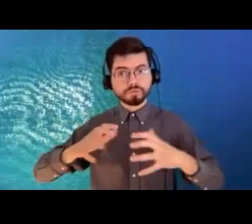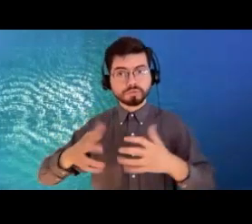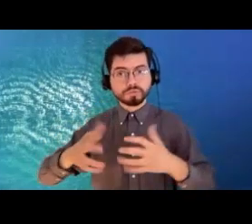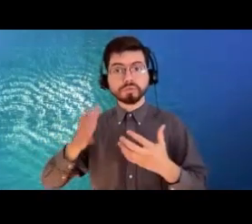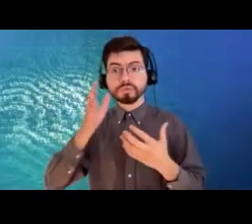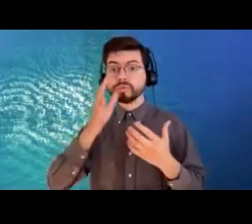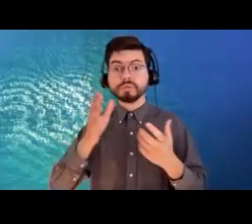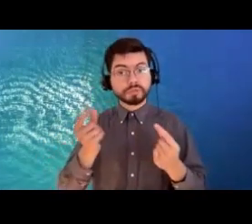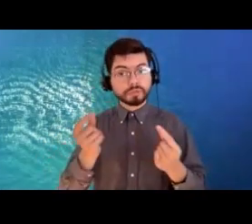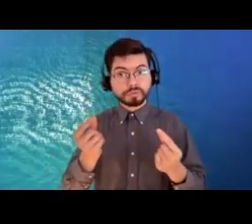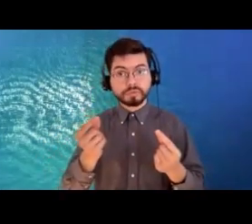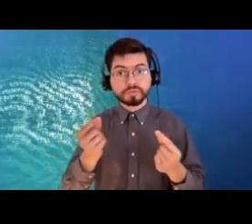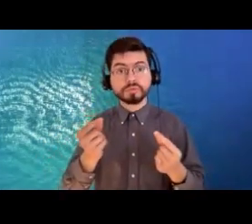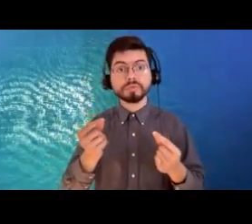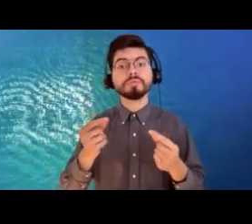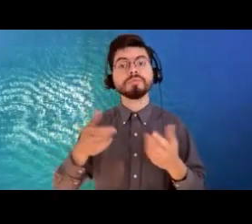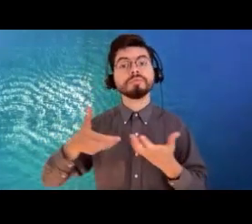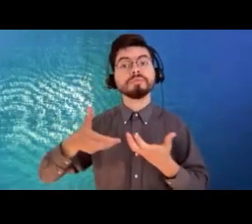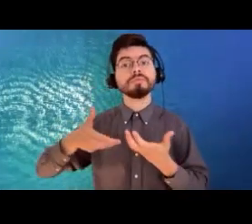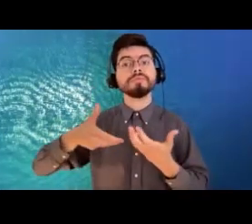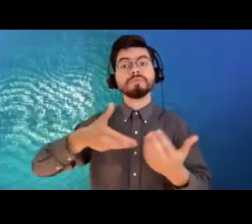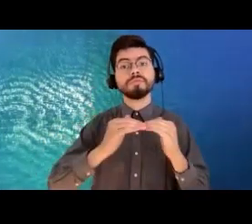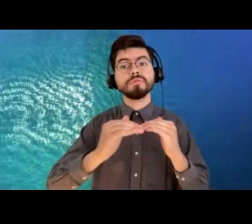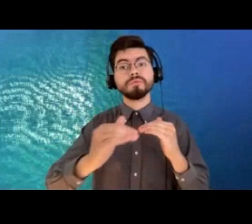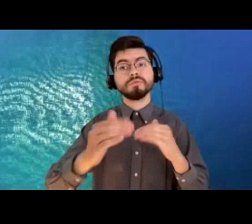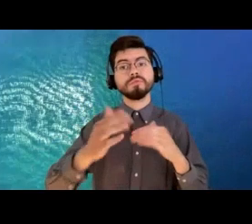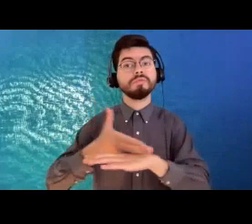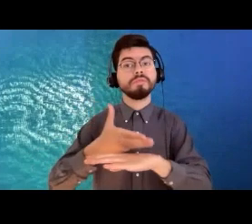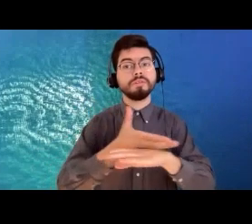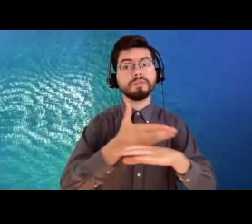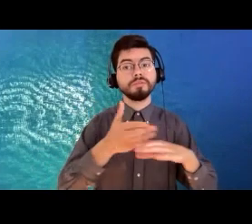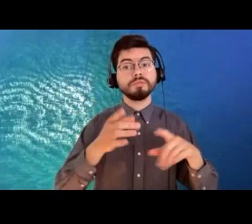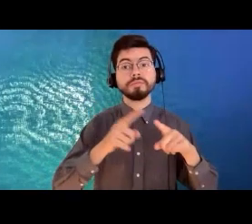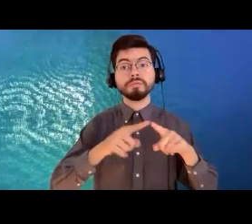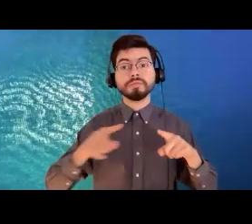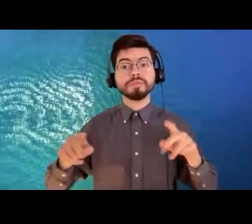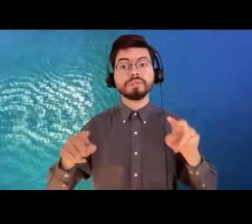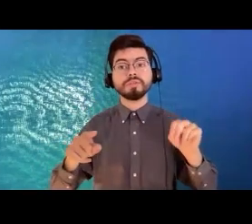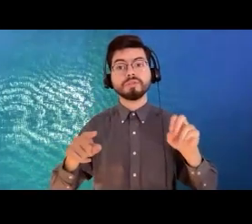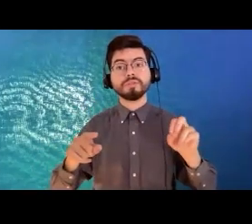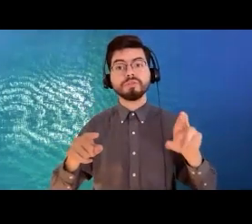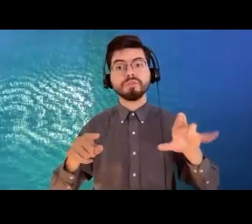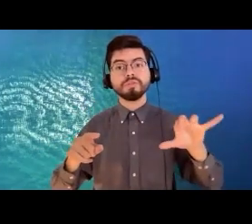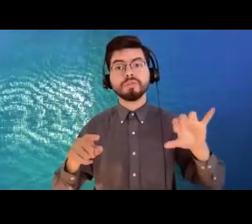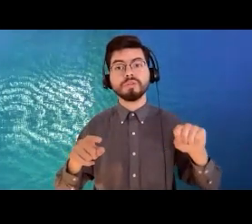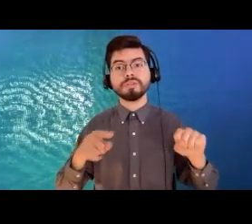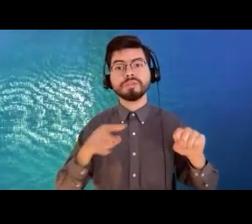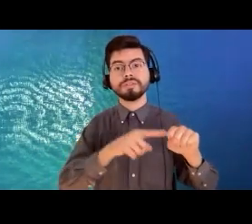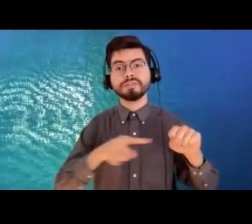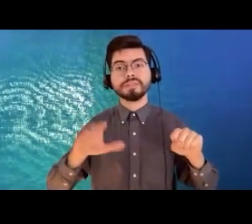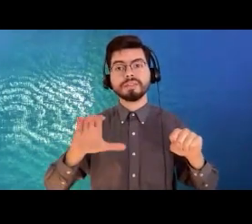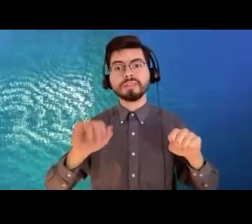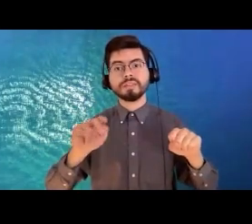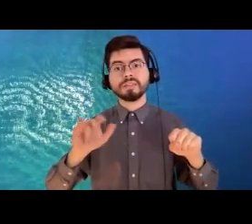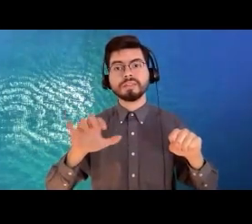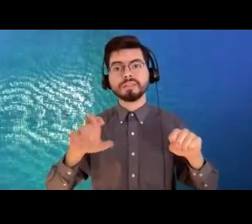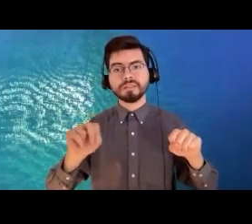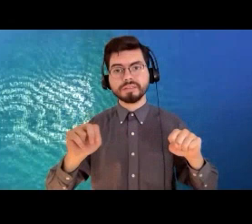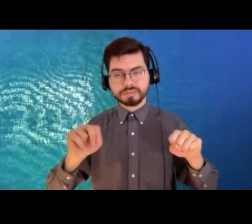the pavement repair between Norris and Canyon, and then there's several chip seal projects that are planned.